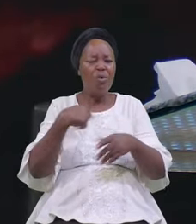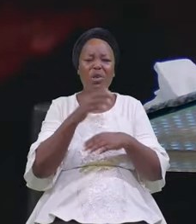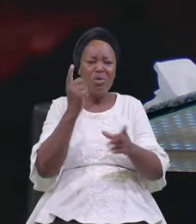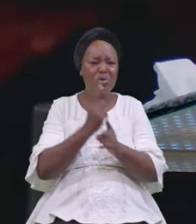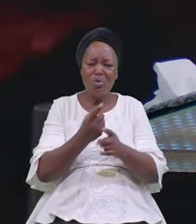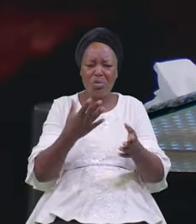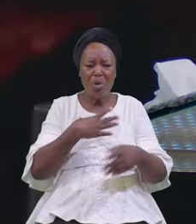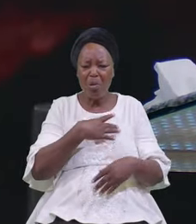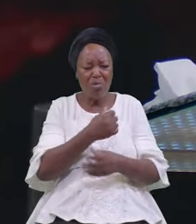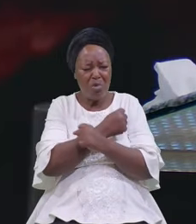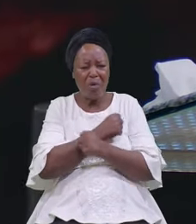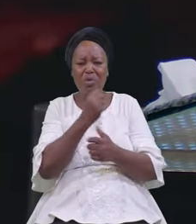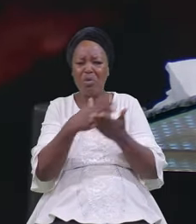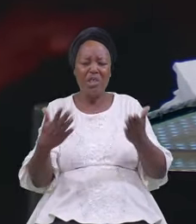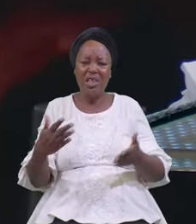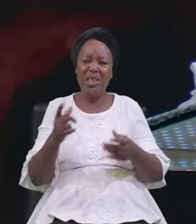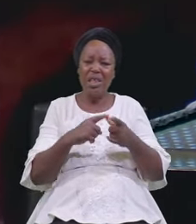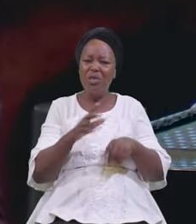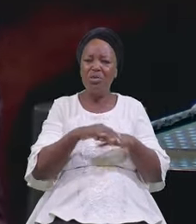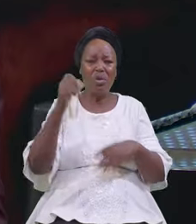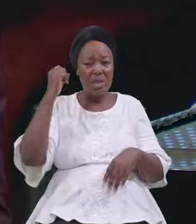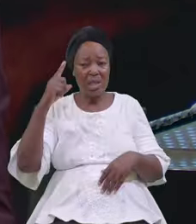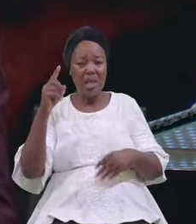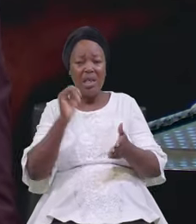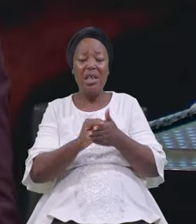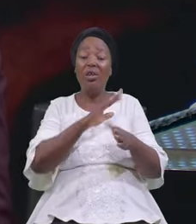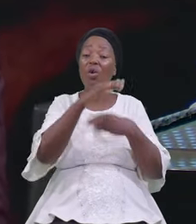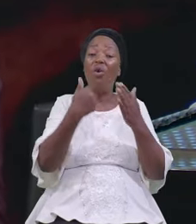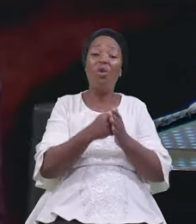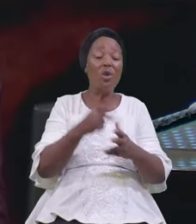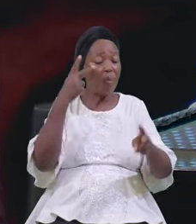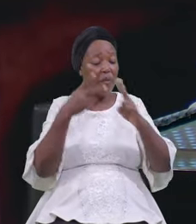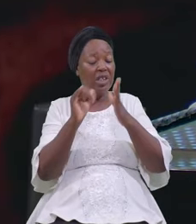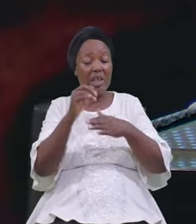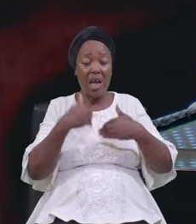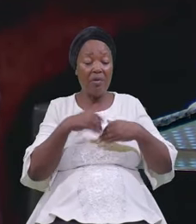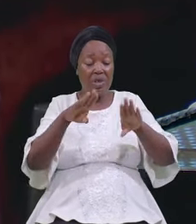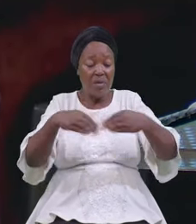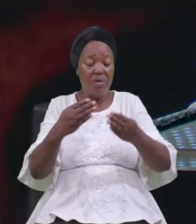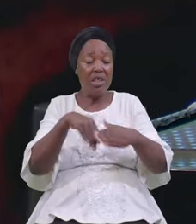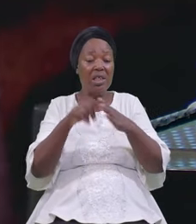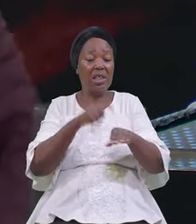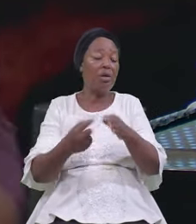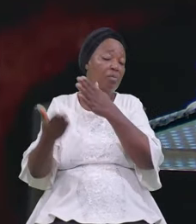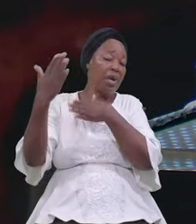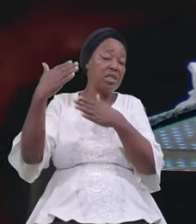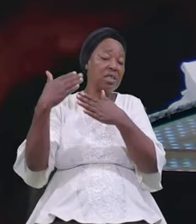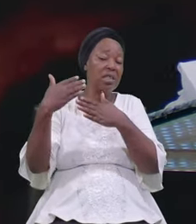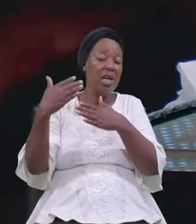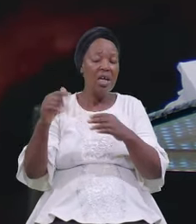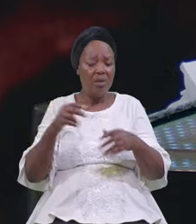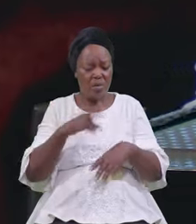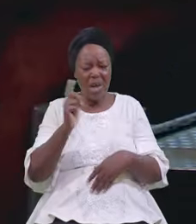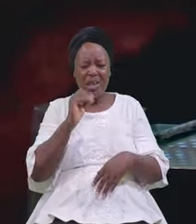not understand, because all the prophecies of, you know, the past years, where are they? Where is the fulfillment? And everybody